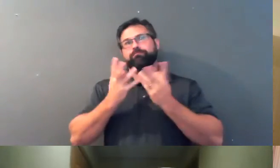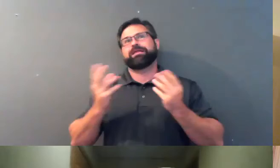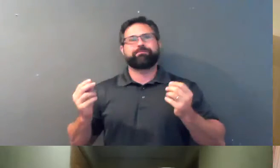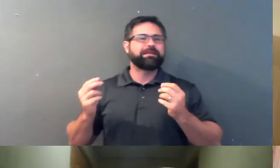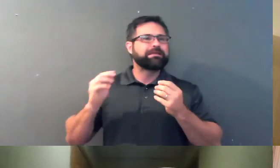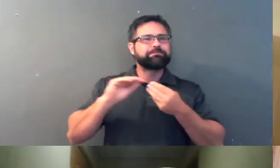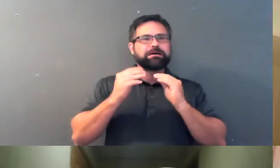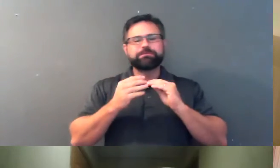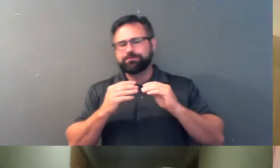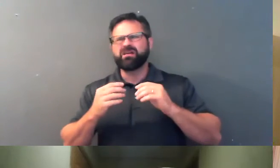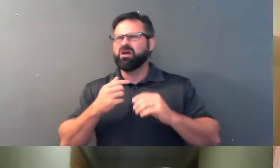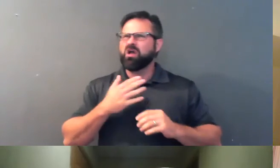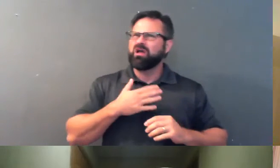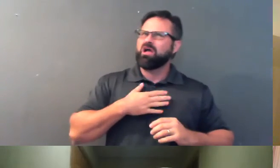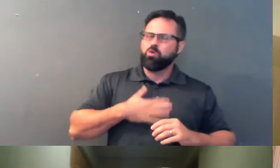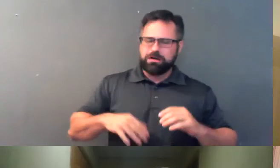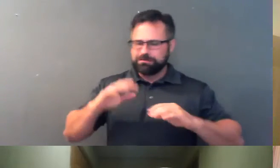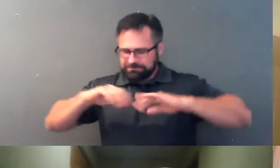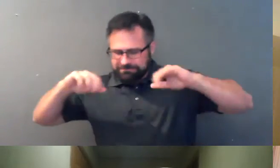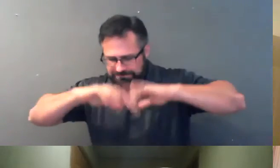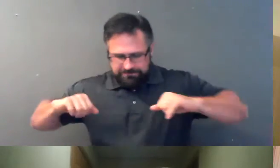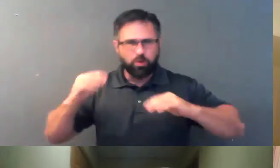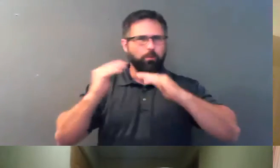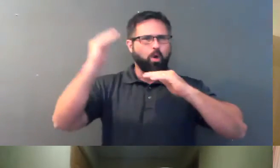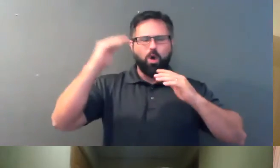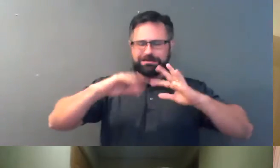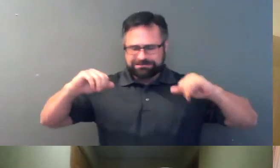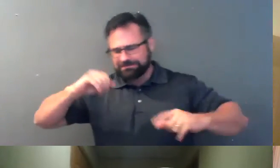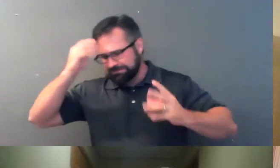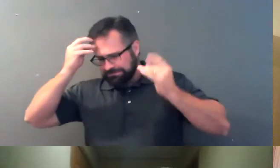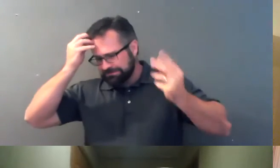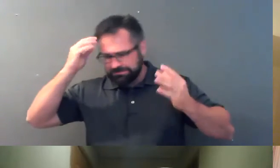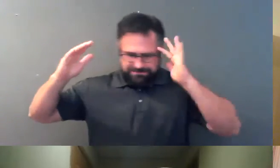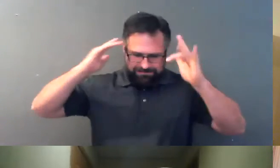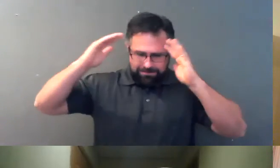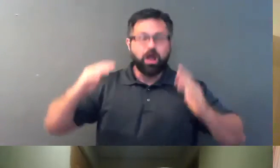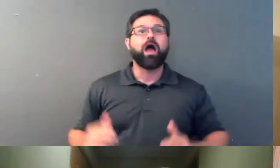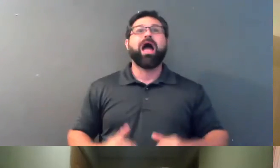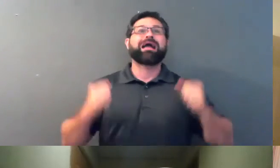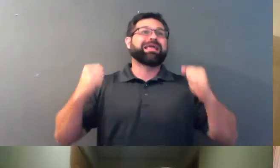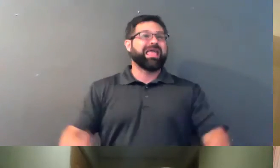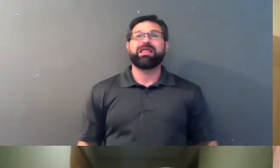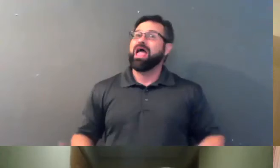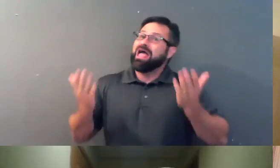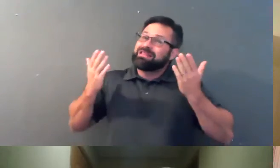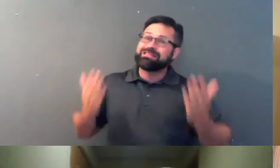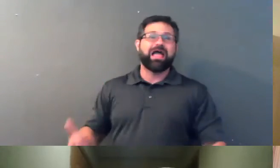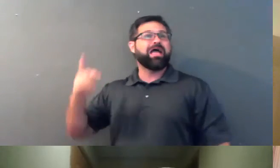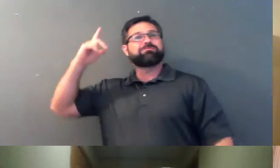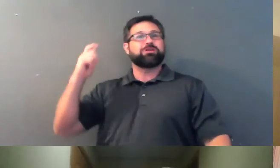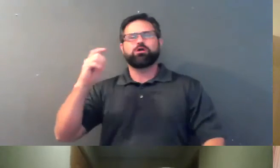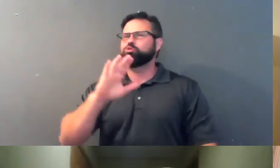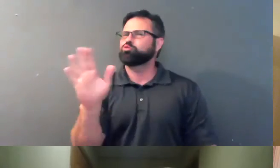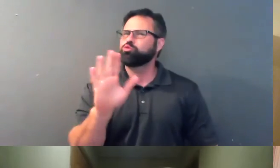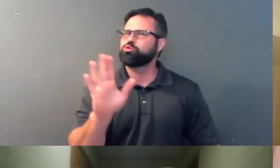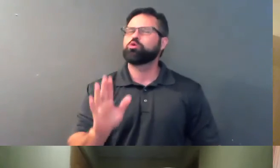and dig deeper into them. It's not a project will begin immediately, so it's very, very